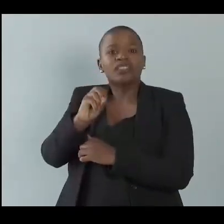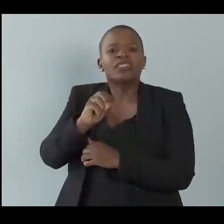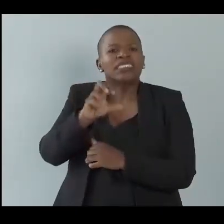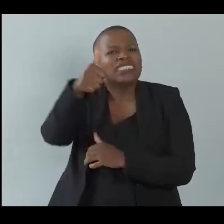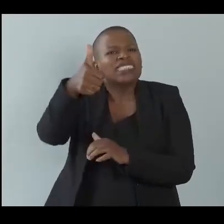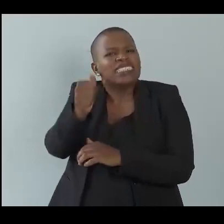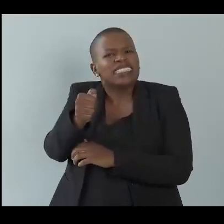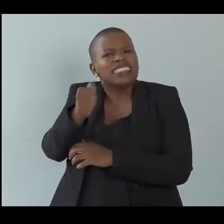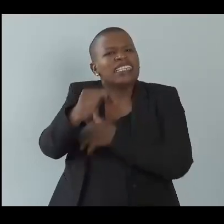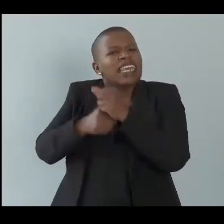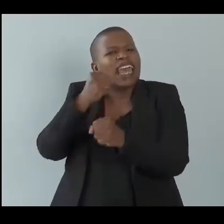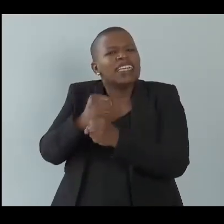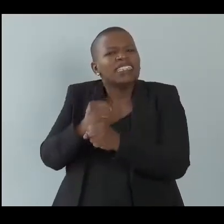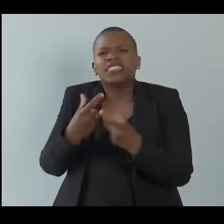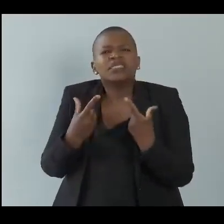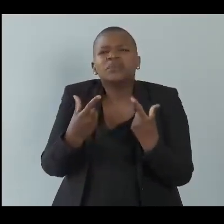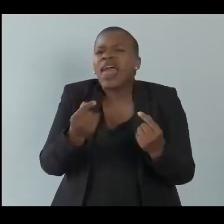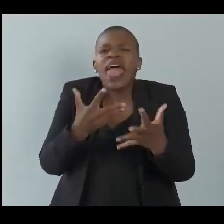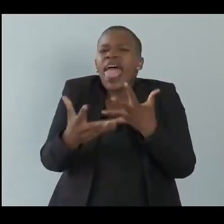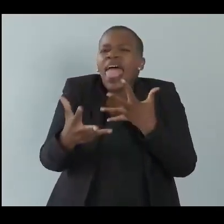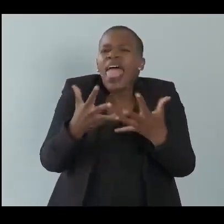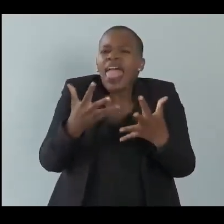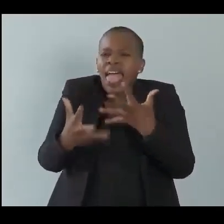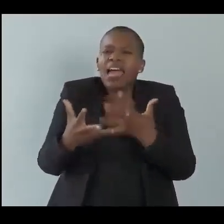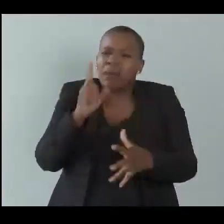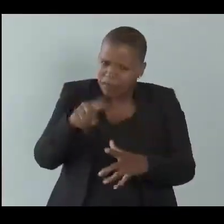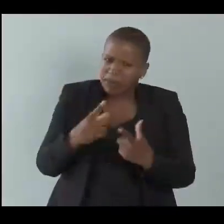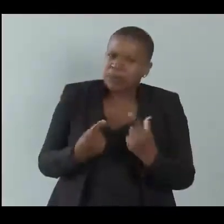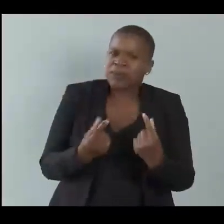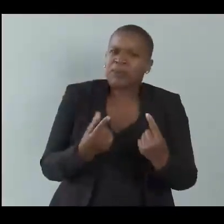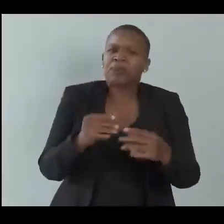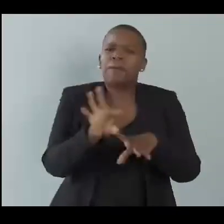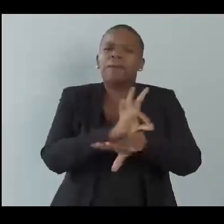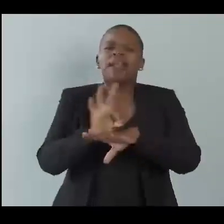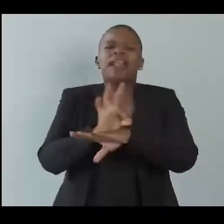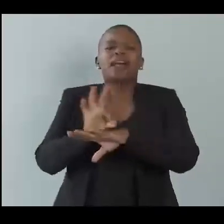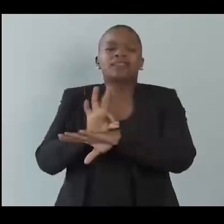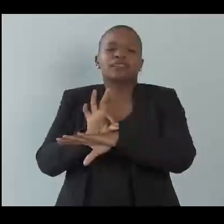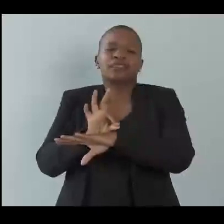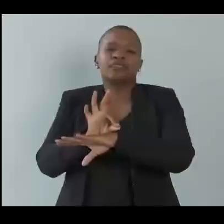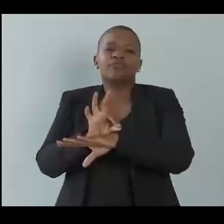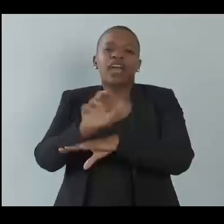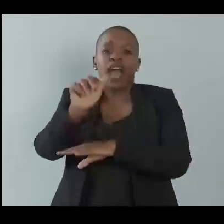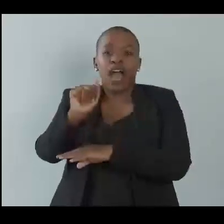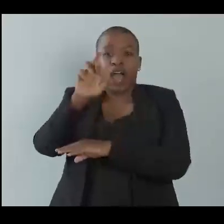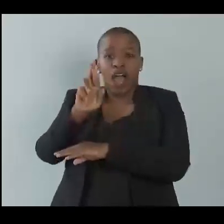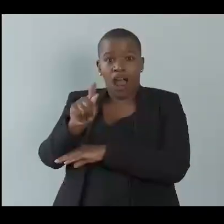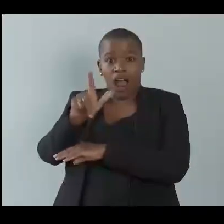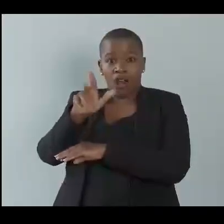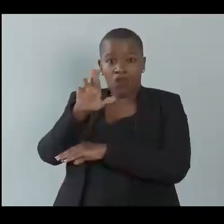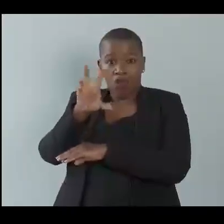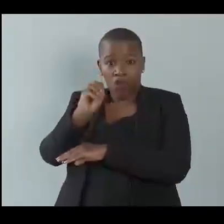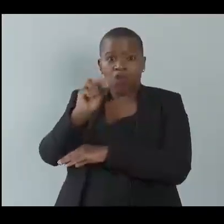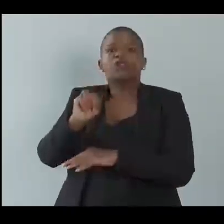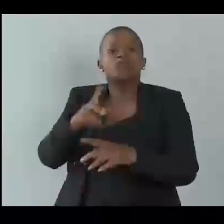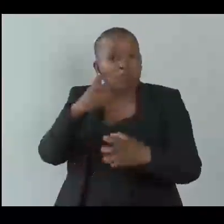you must, and if you don't have it, build it. At Altron, we create real solutions for